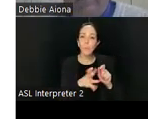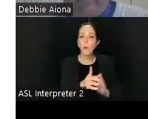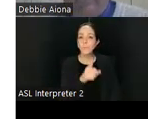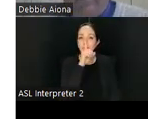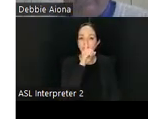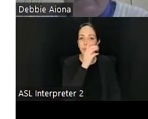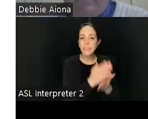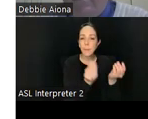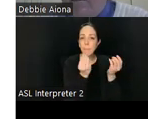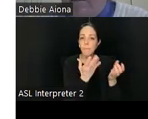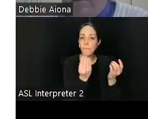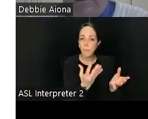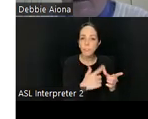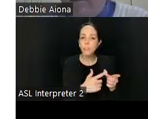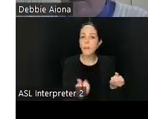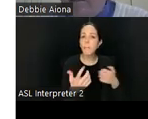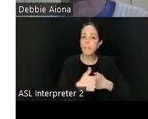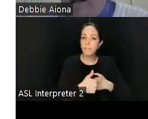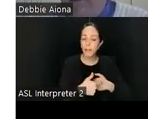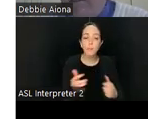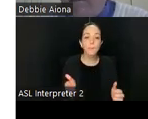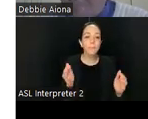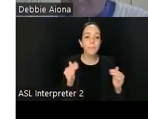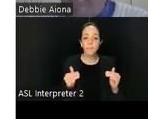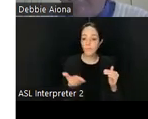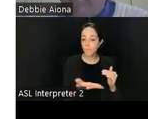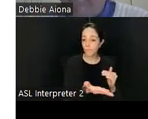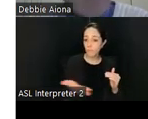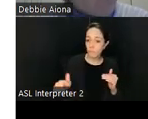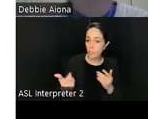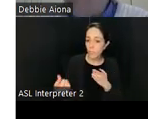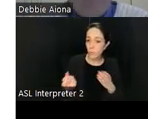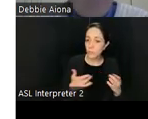any questions, concerns, or suggestions for change?